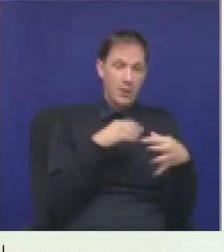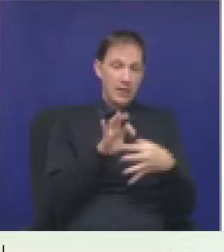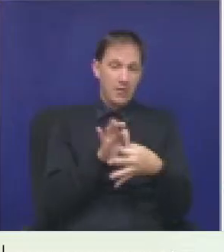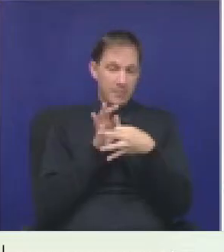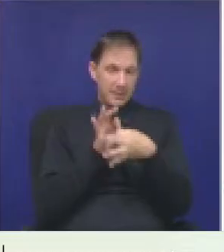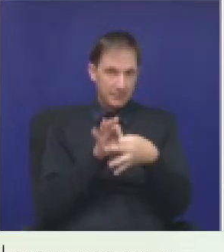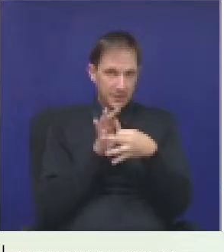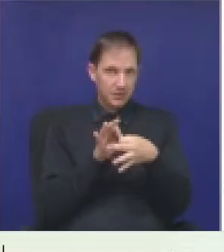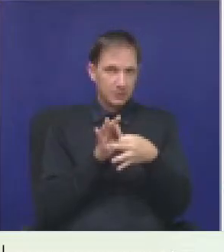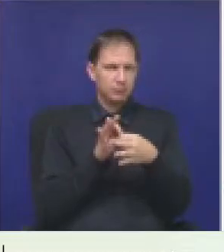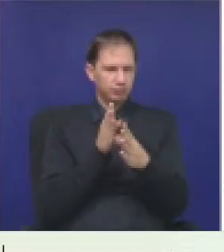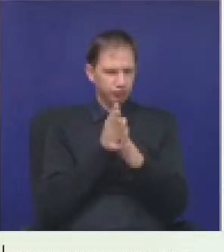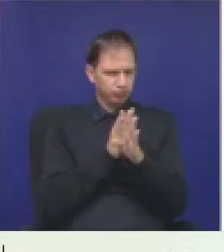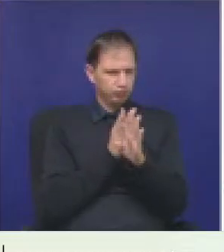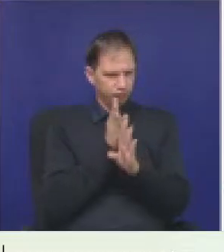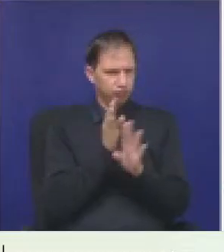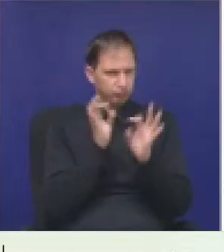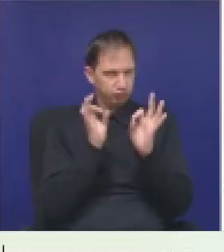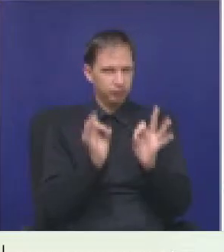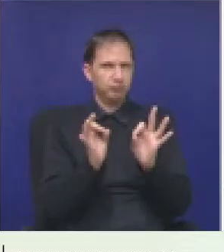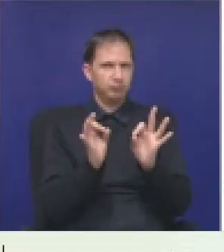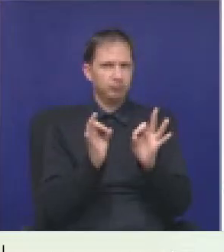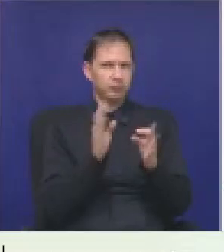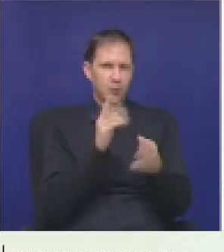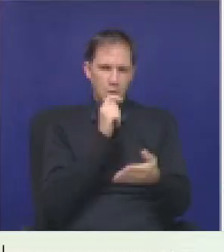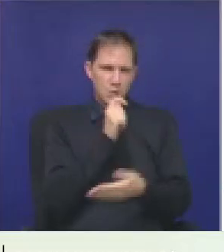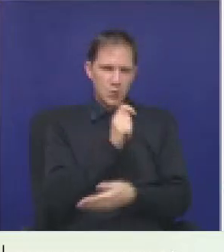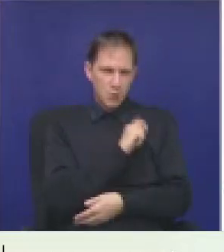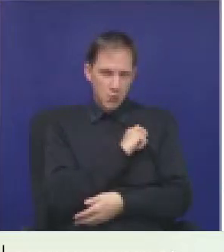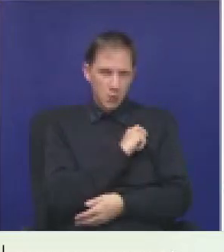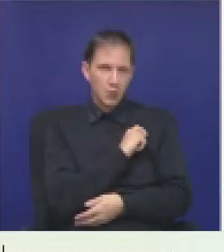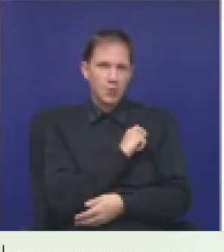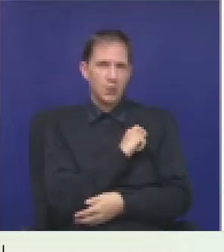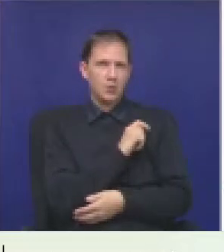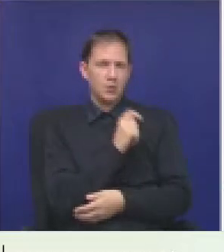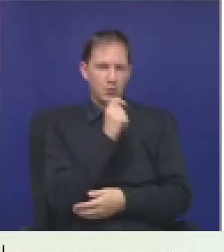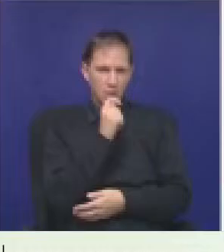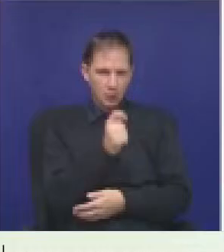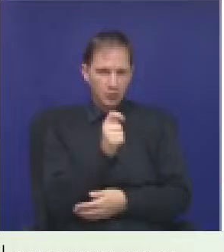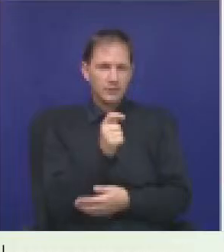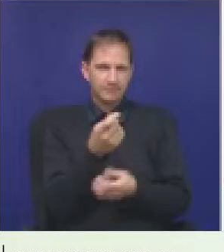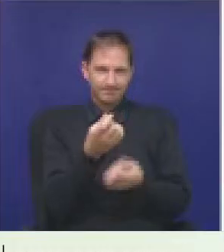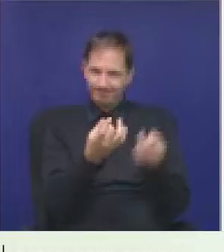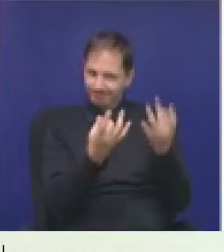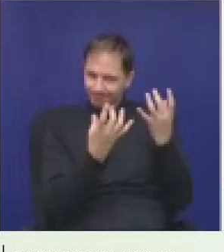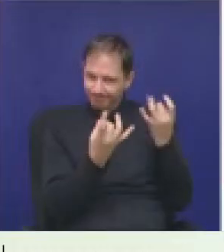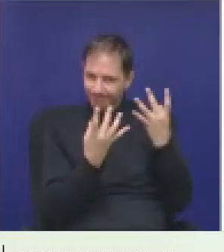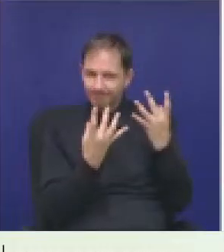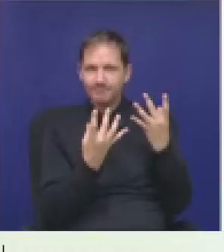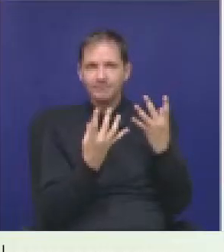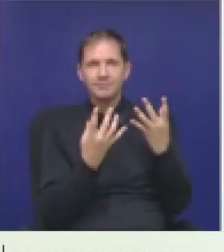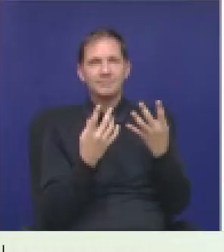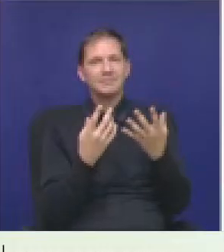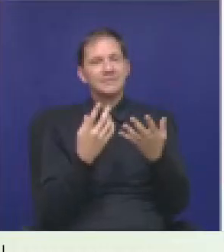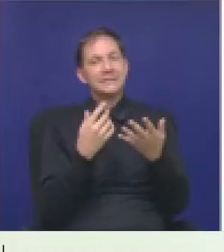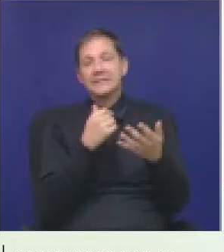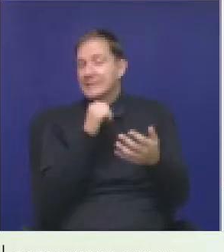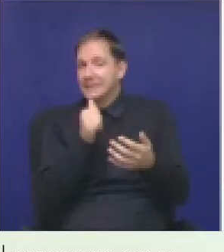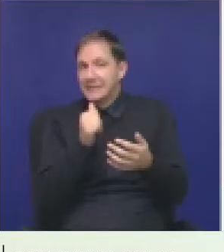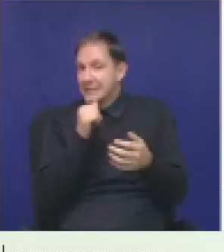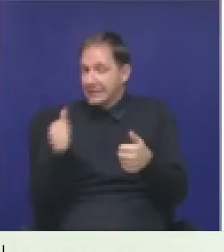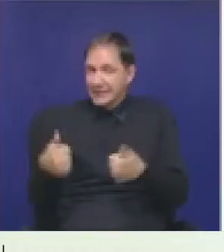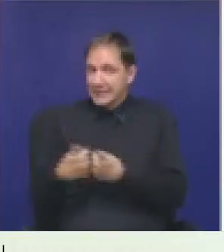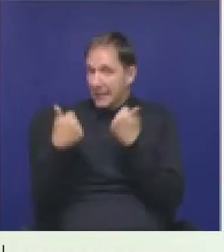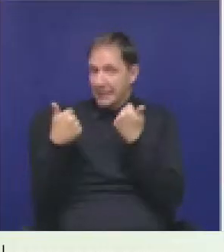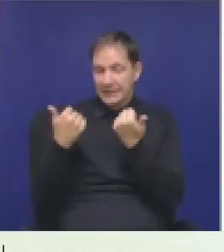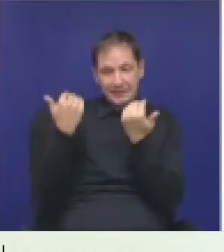the quality of our statistical outputs remains unwavering despite the financial constraints and the